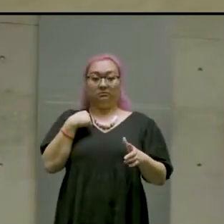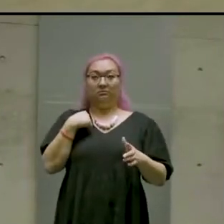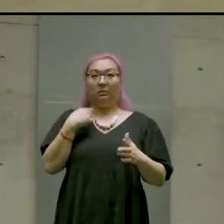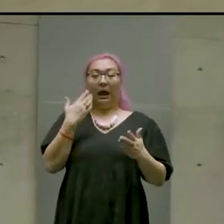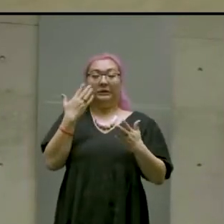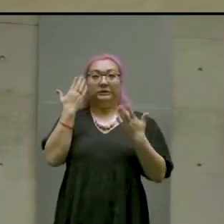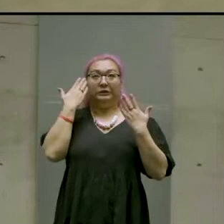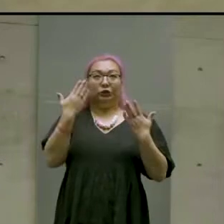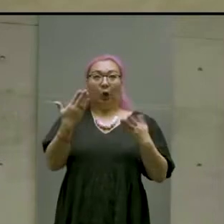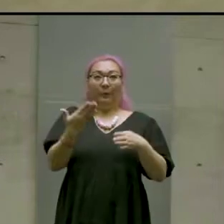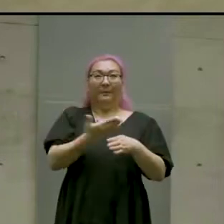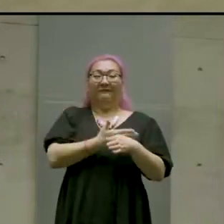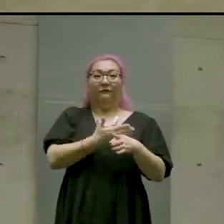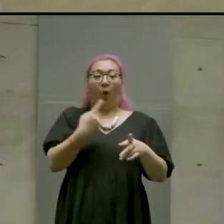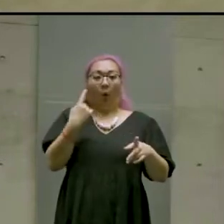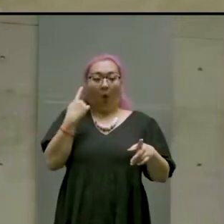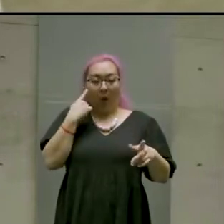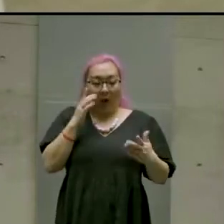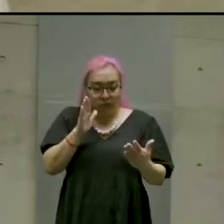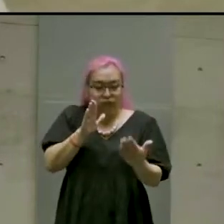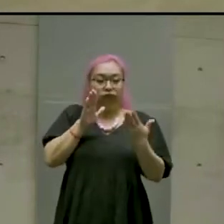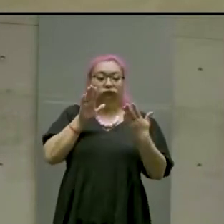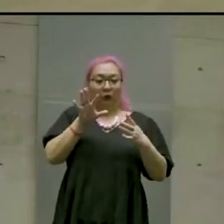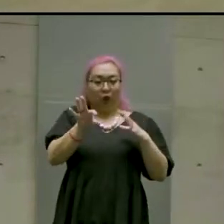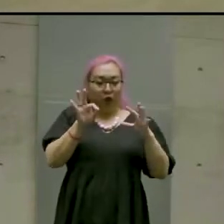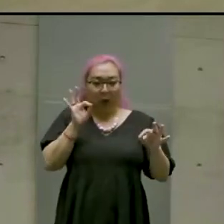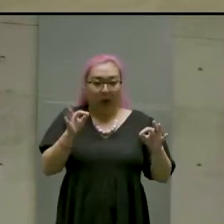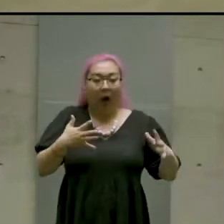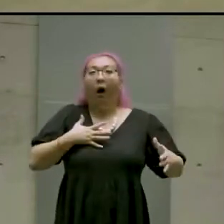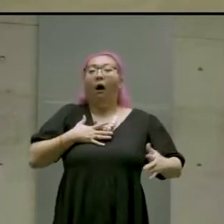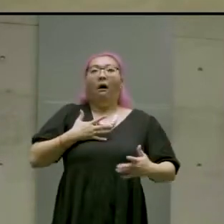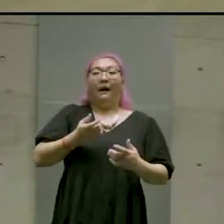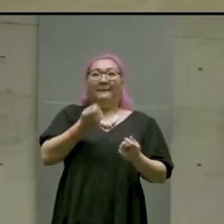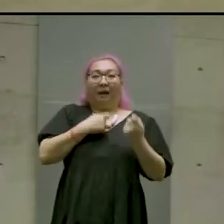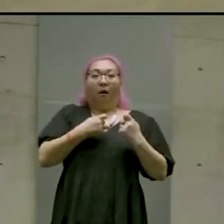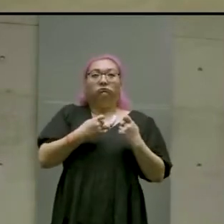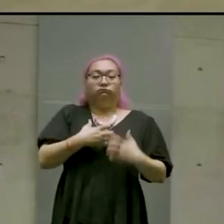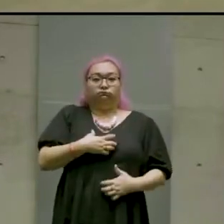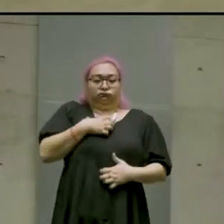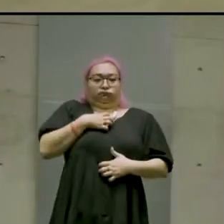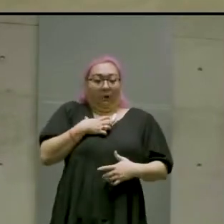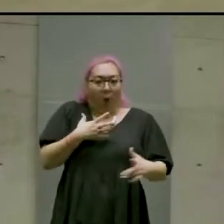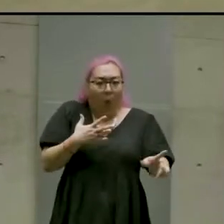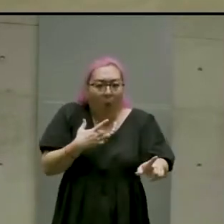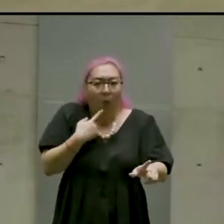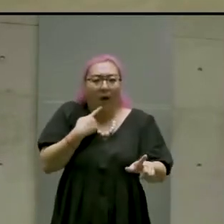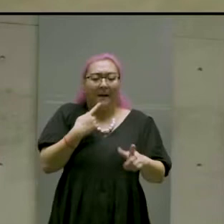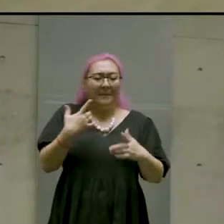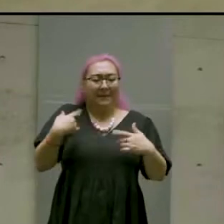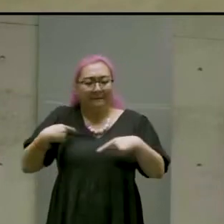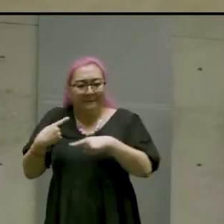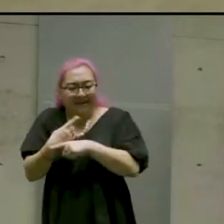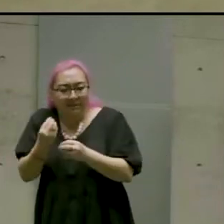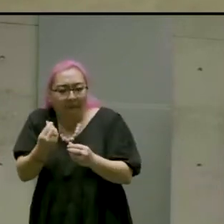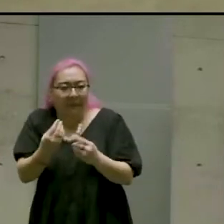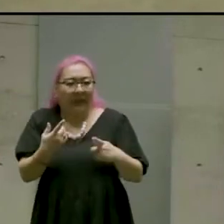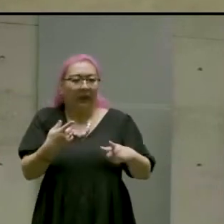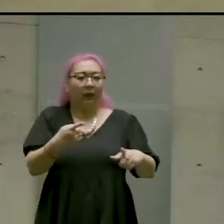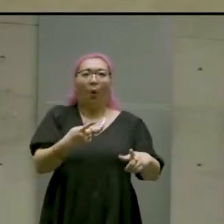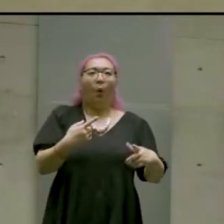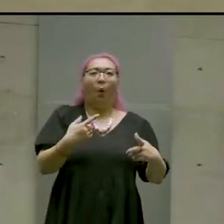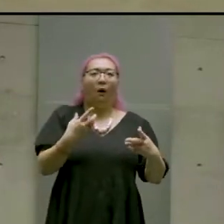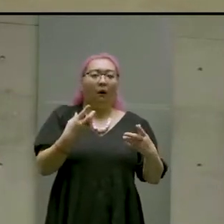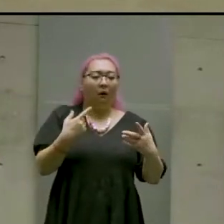was like, I must have gotten it wrong. I'm going to replay it and choose something else, and replay it and choose something else. I was like, oh no, I actually can't save them both. That's